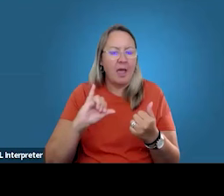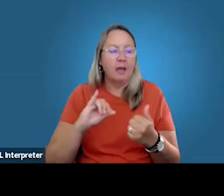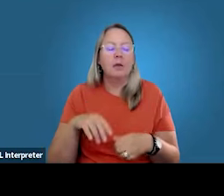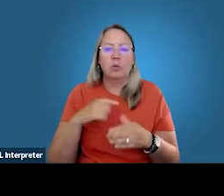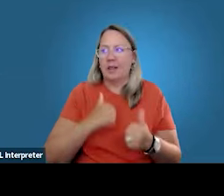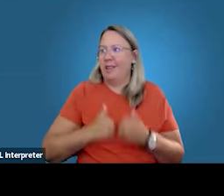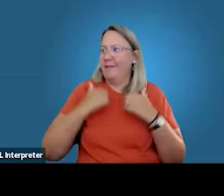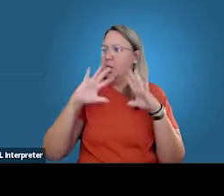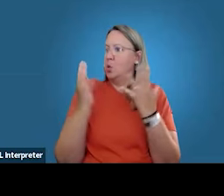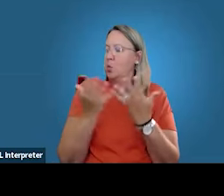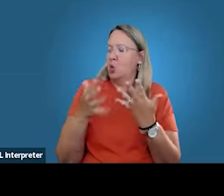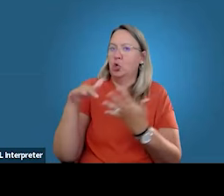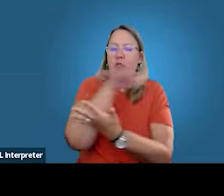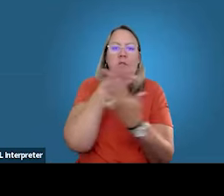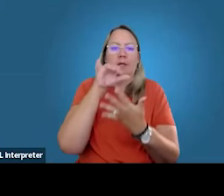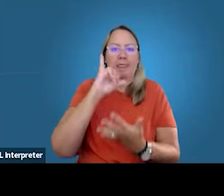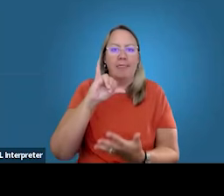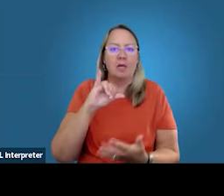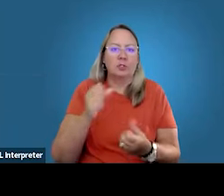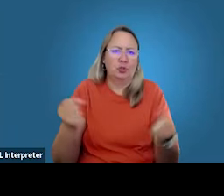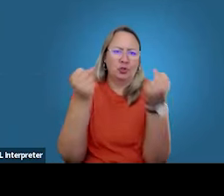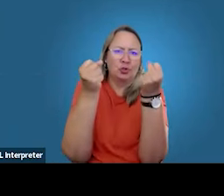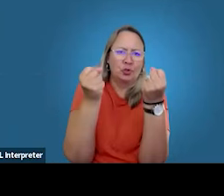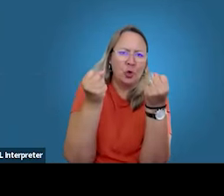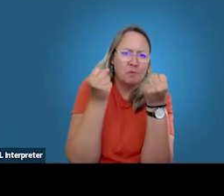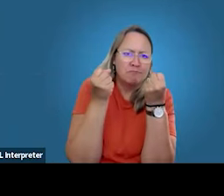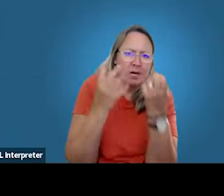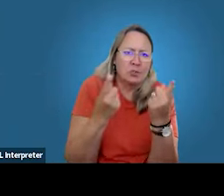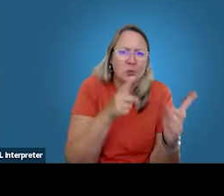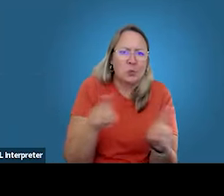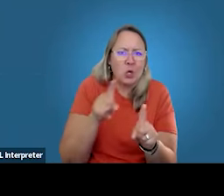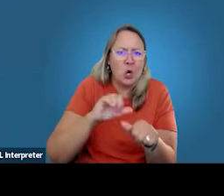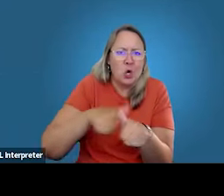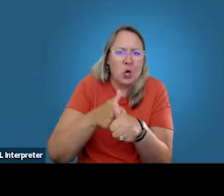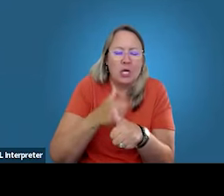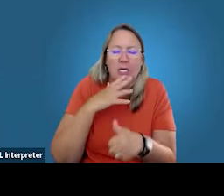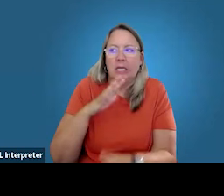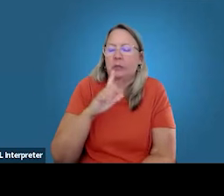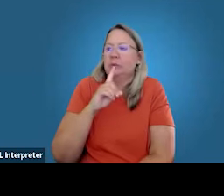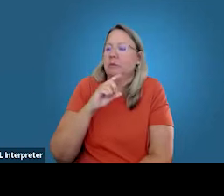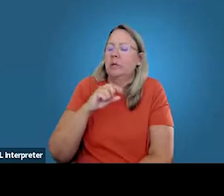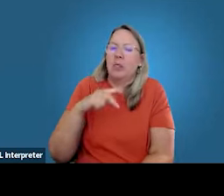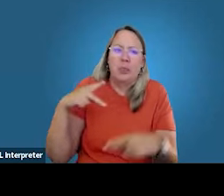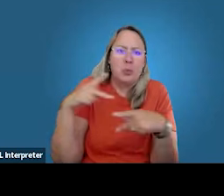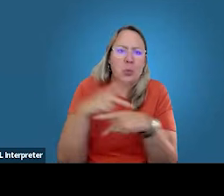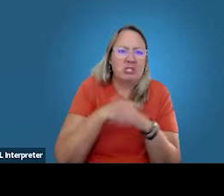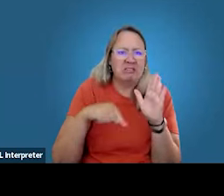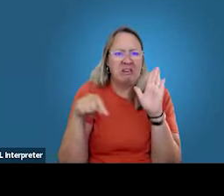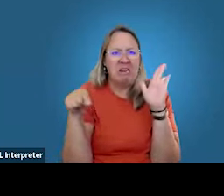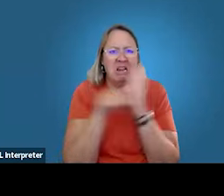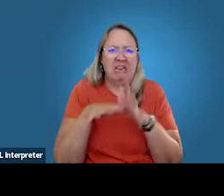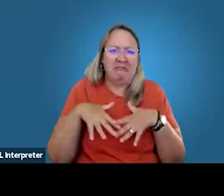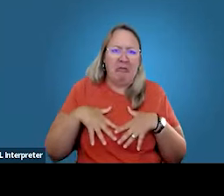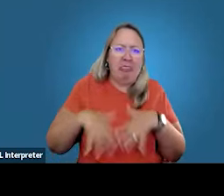in a world that is obviously got so much change going on all the time and just the worst perpetual negative news